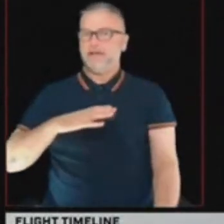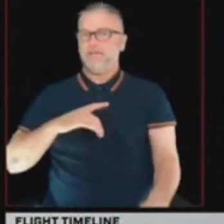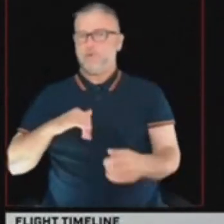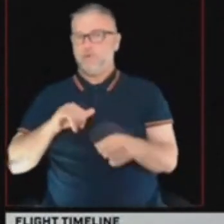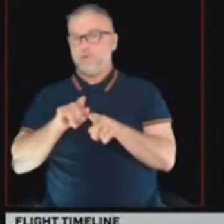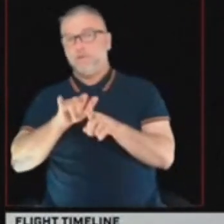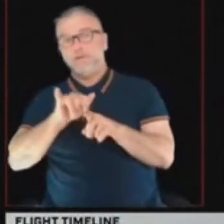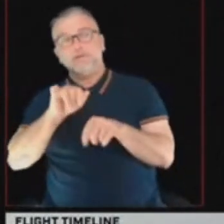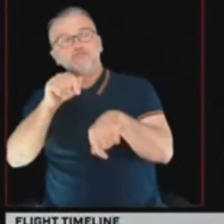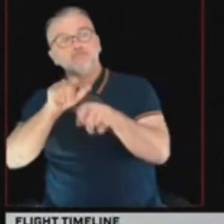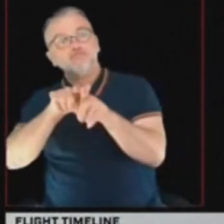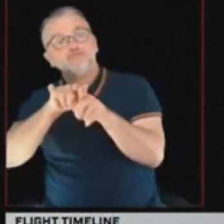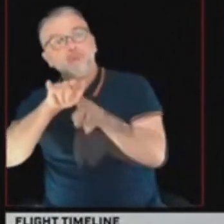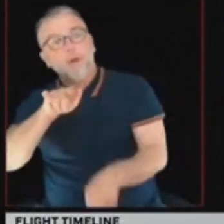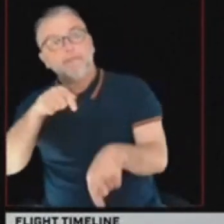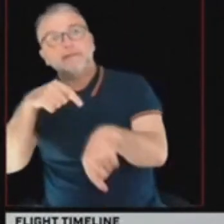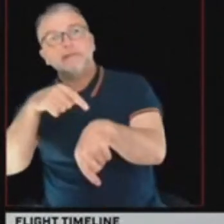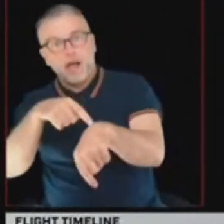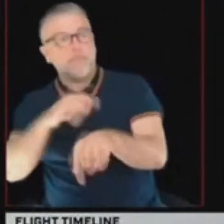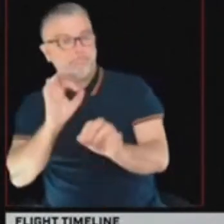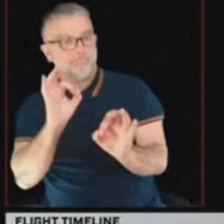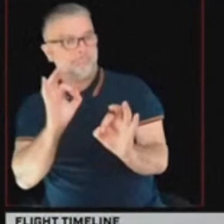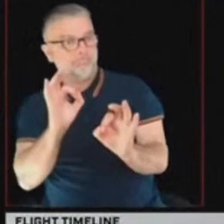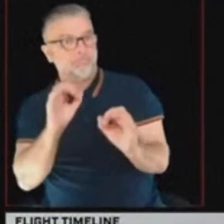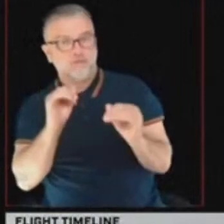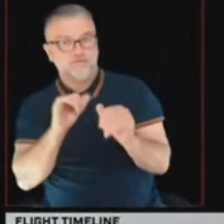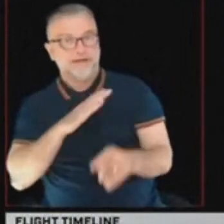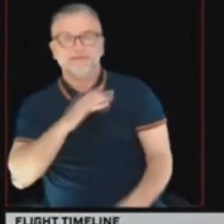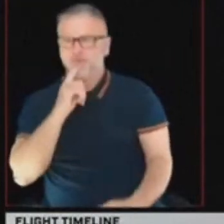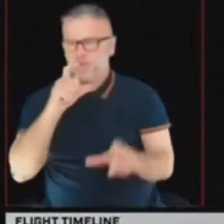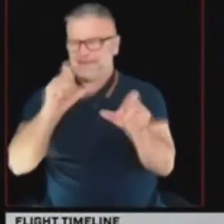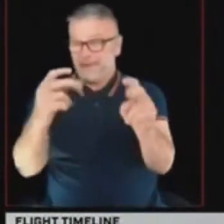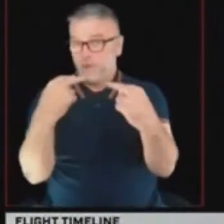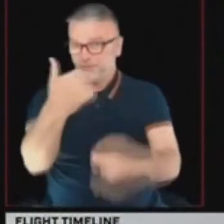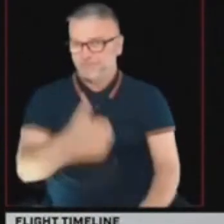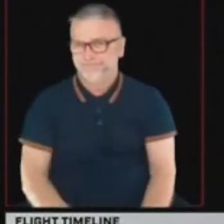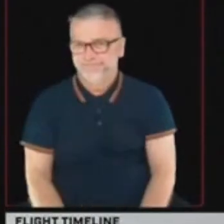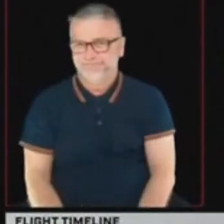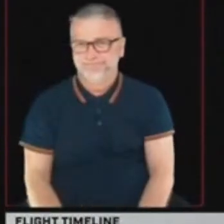time. So yeah, stay with us.